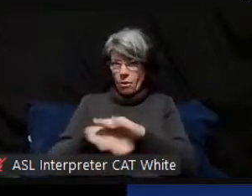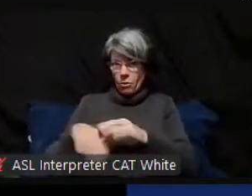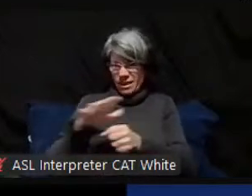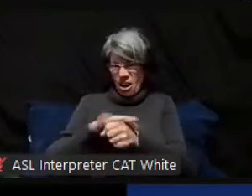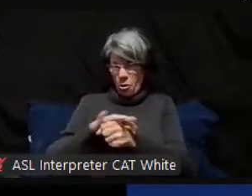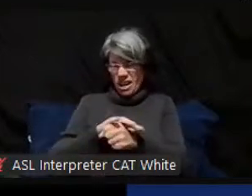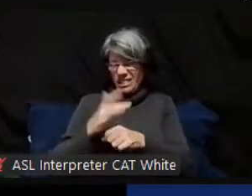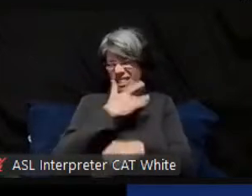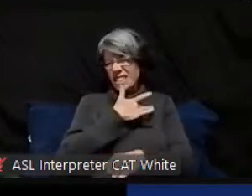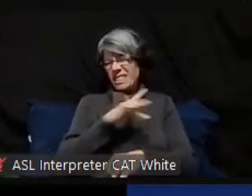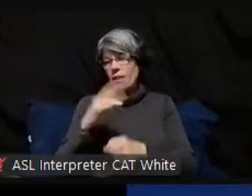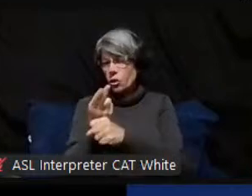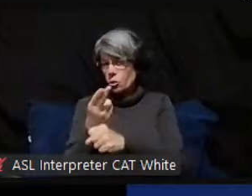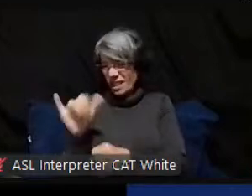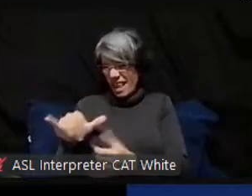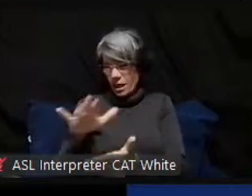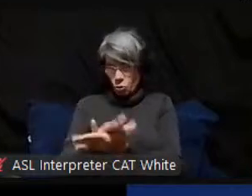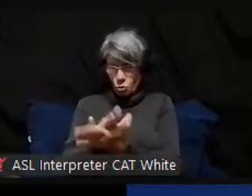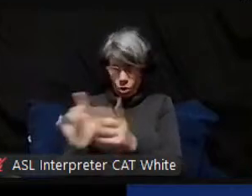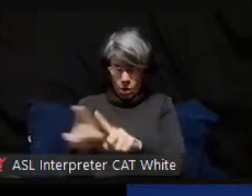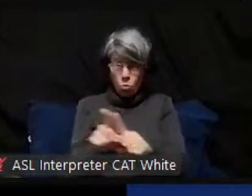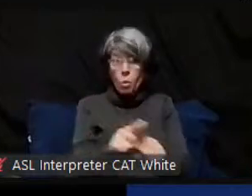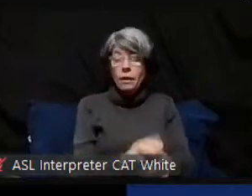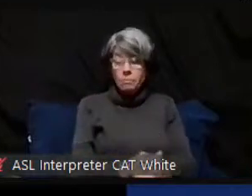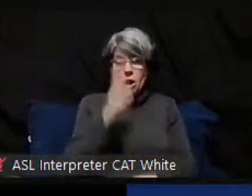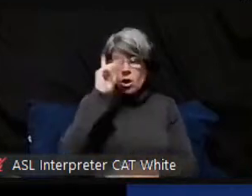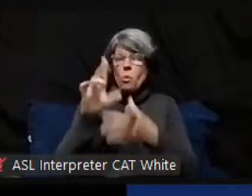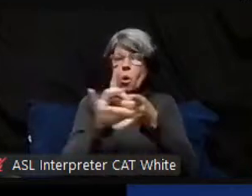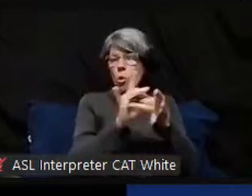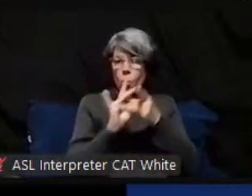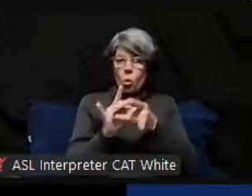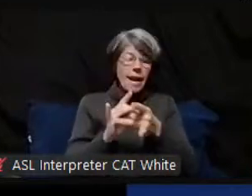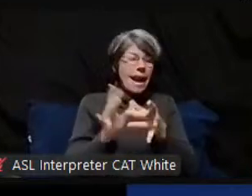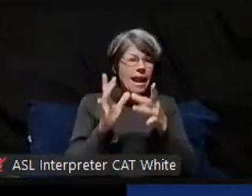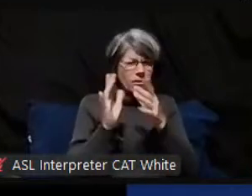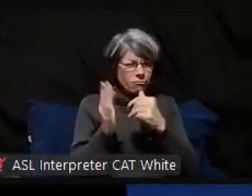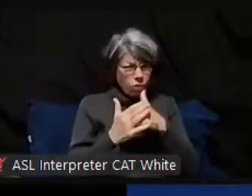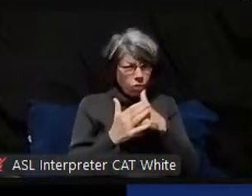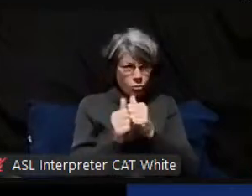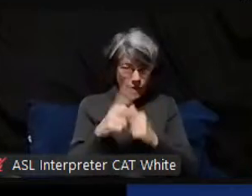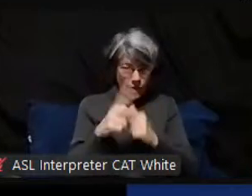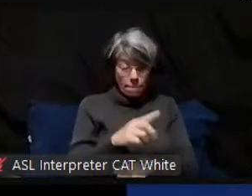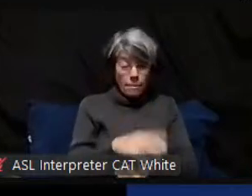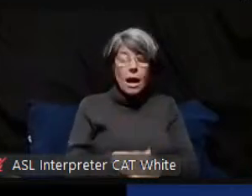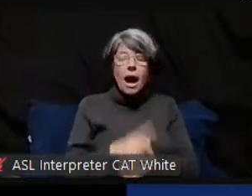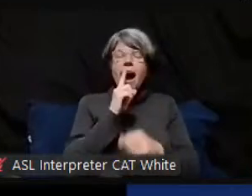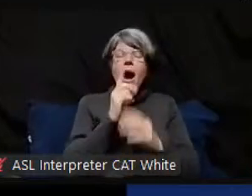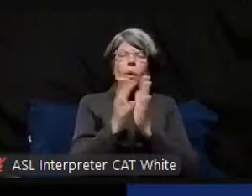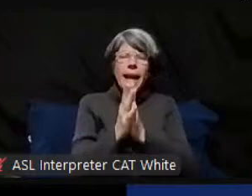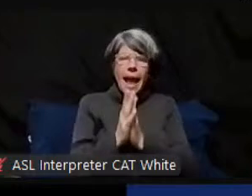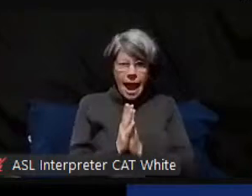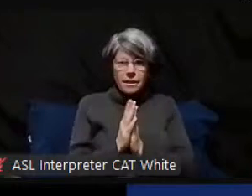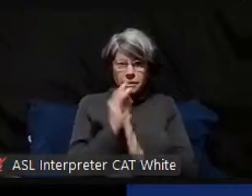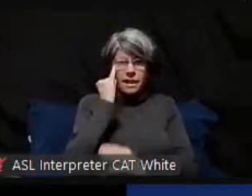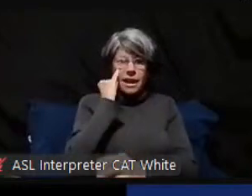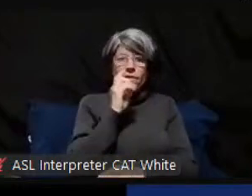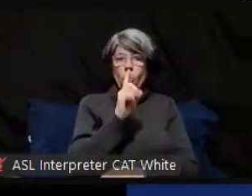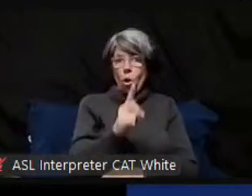sensitive uses like schools as well. So we'll coordinate closely with them. I would ask if there